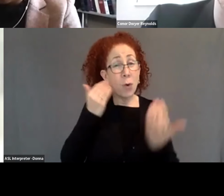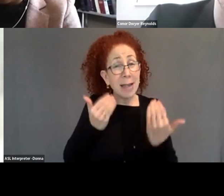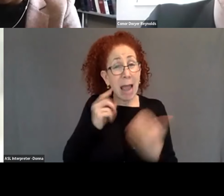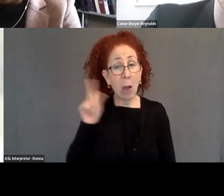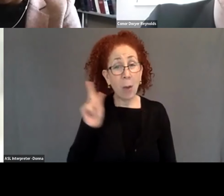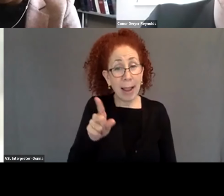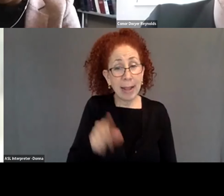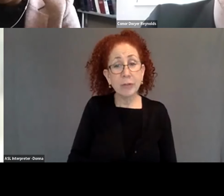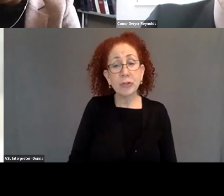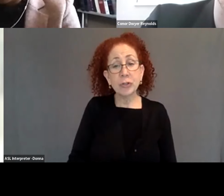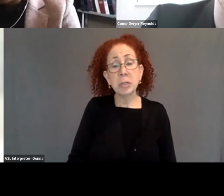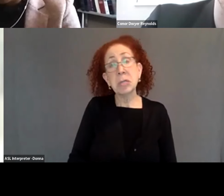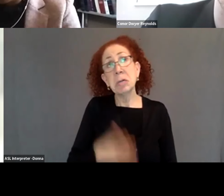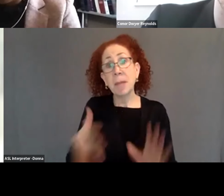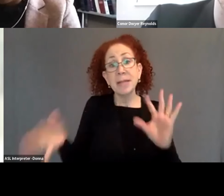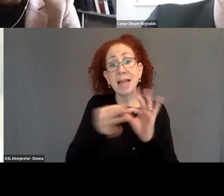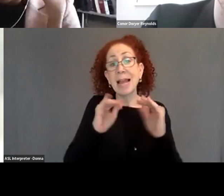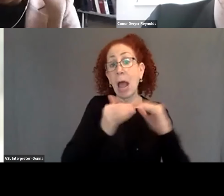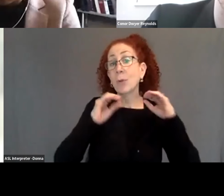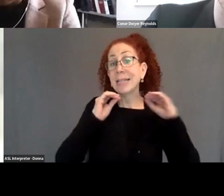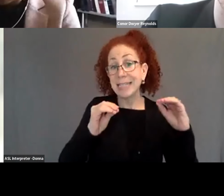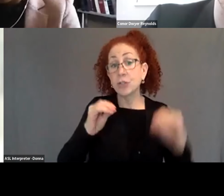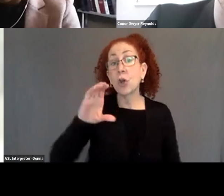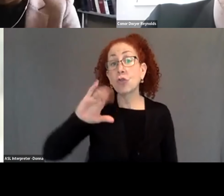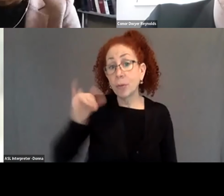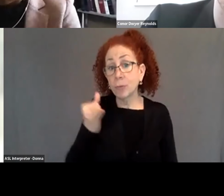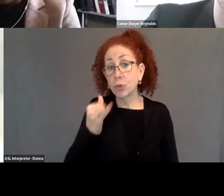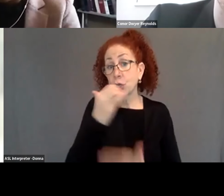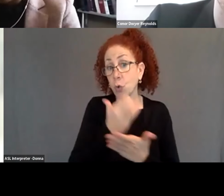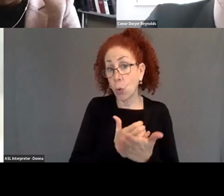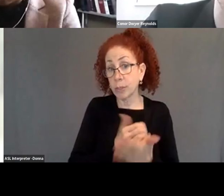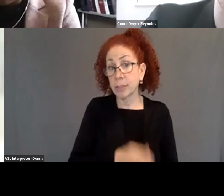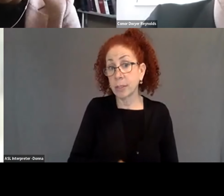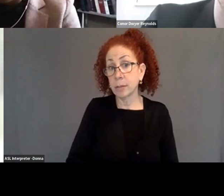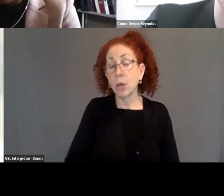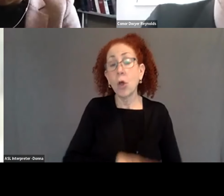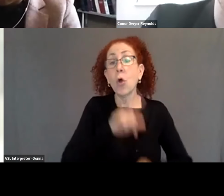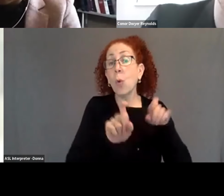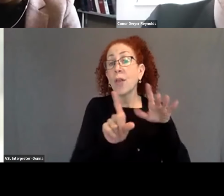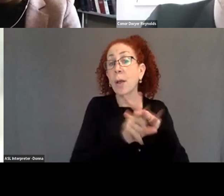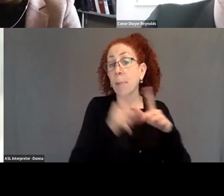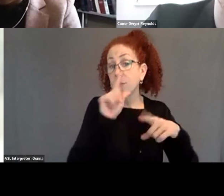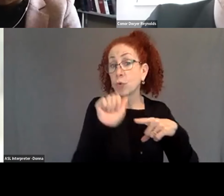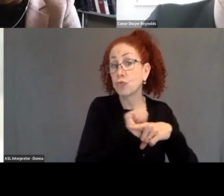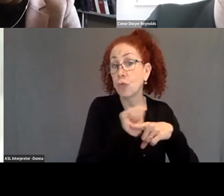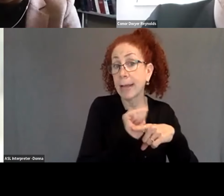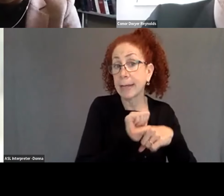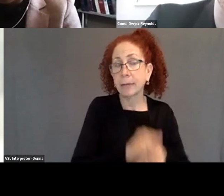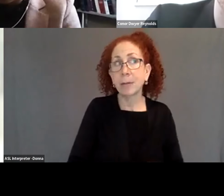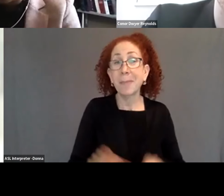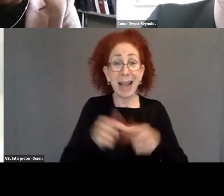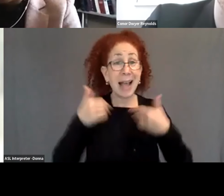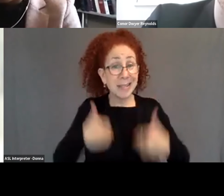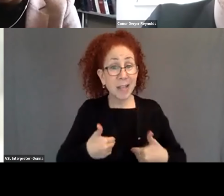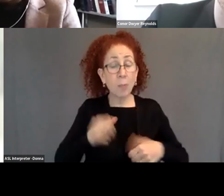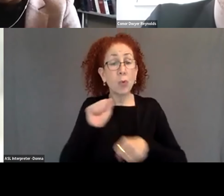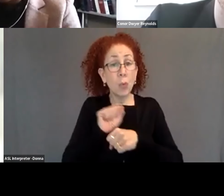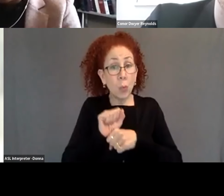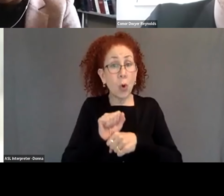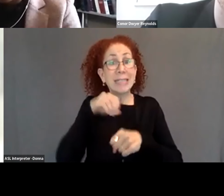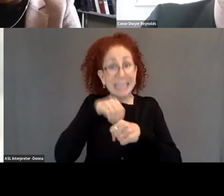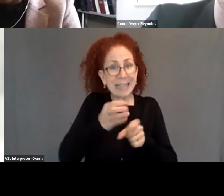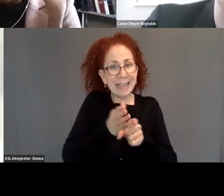to how we teach criminal justice courses, questions around training. But as someone who works more deeply in these